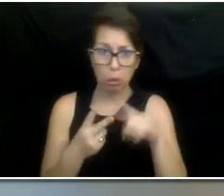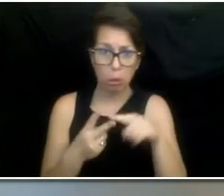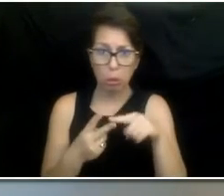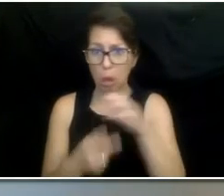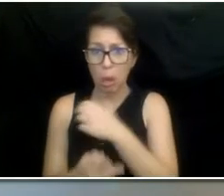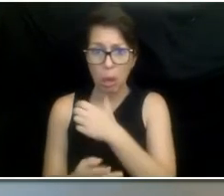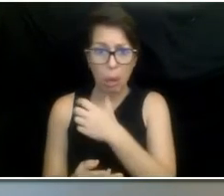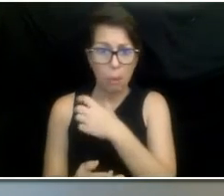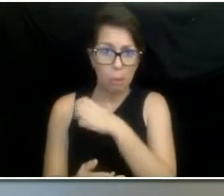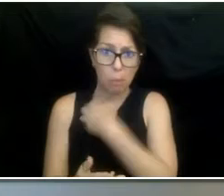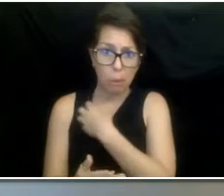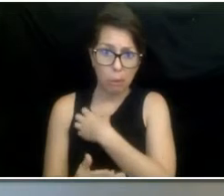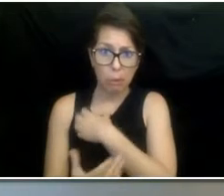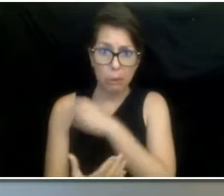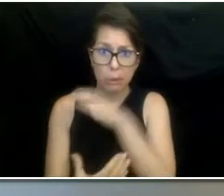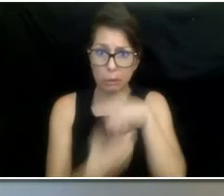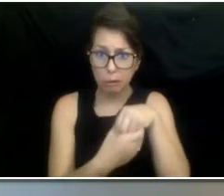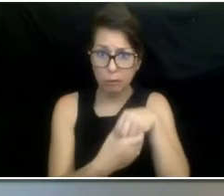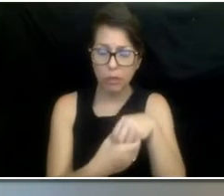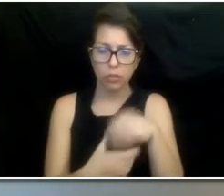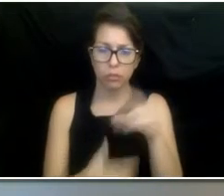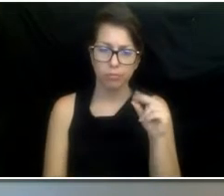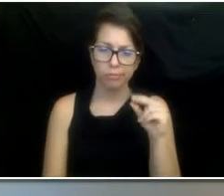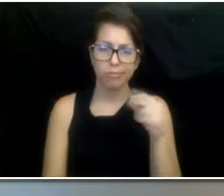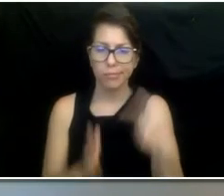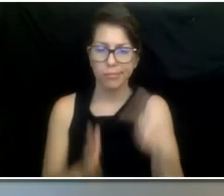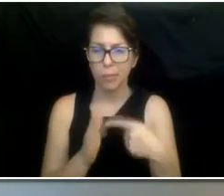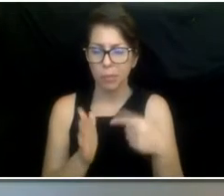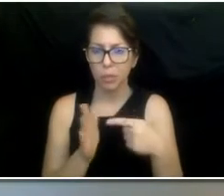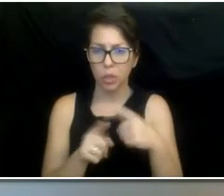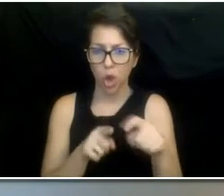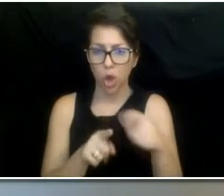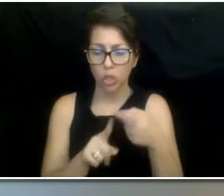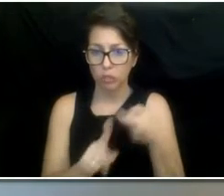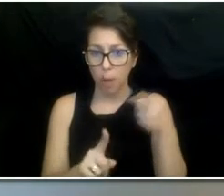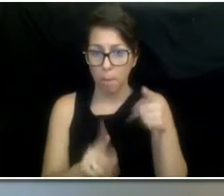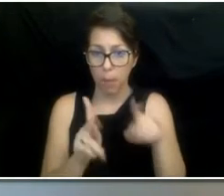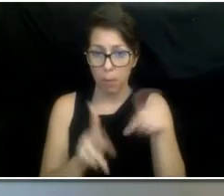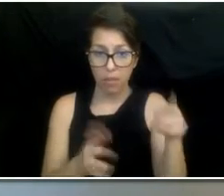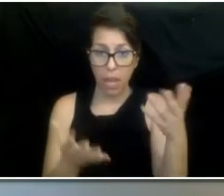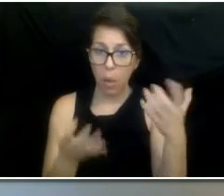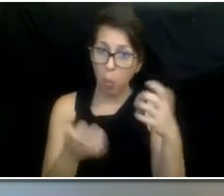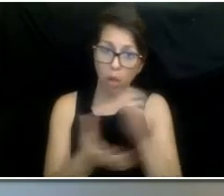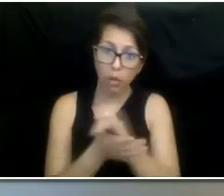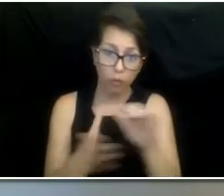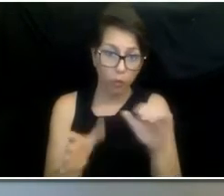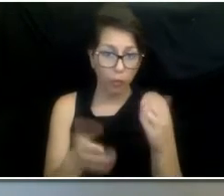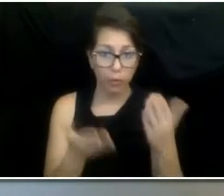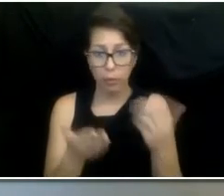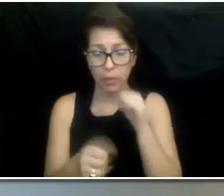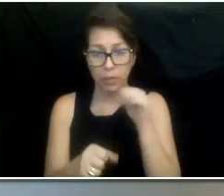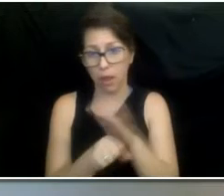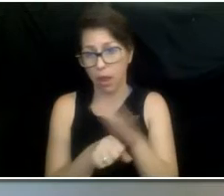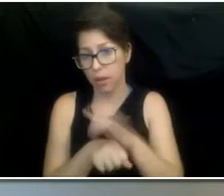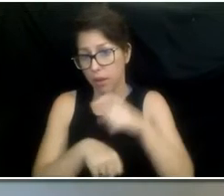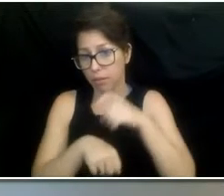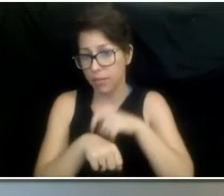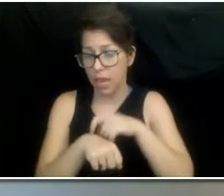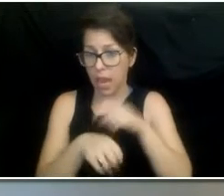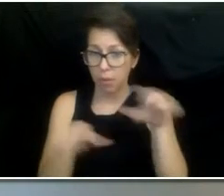subsiding their ordinary life now they've come out and asked for information and consider their